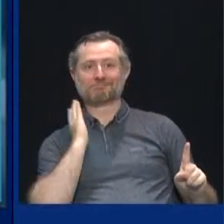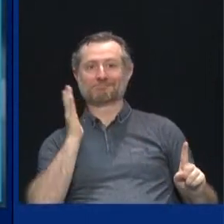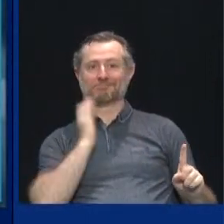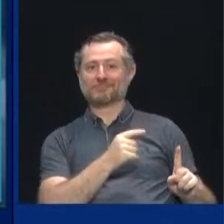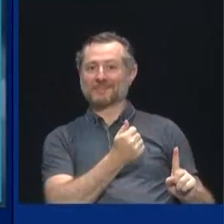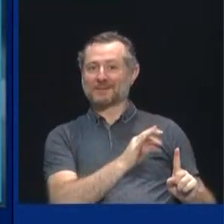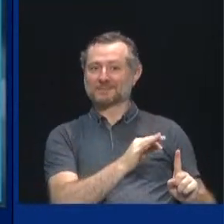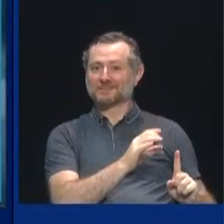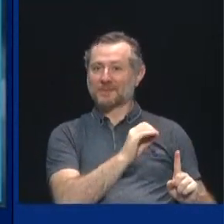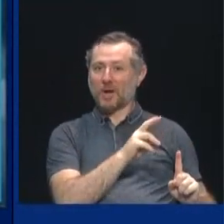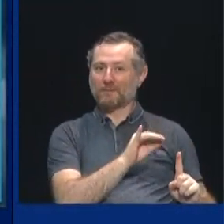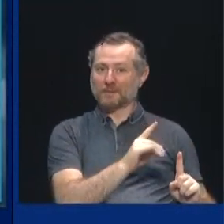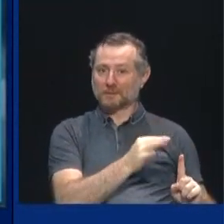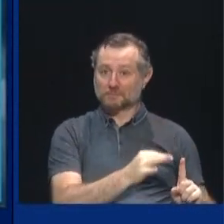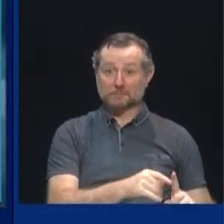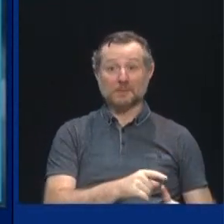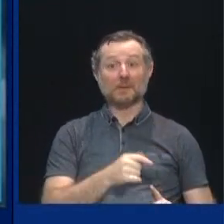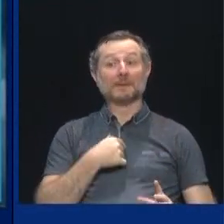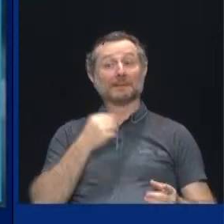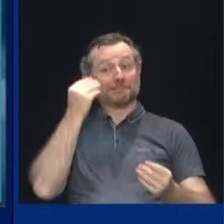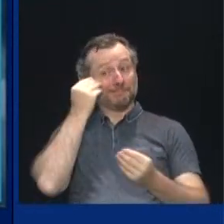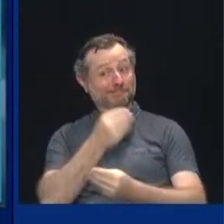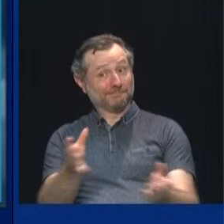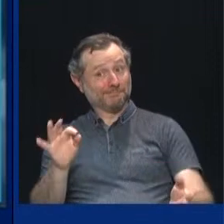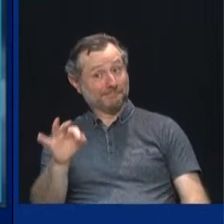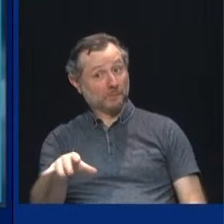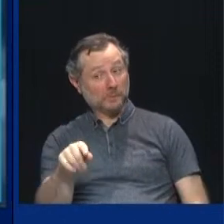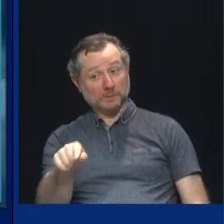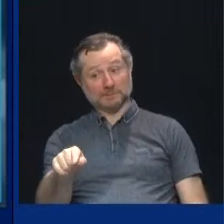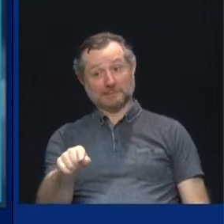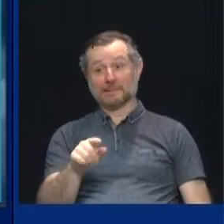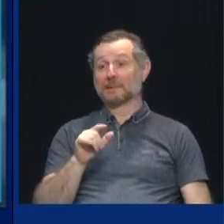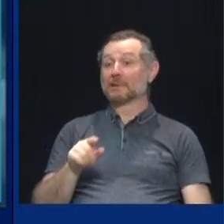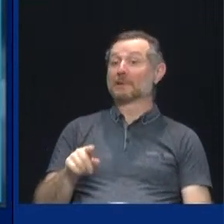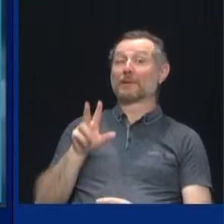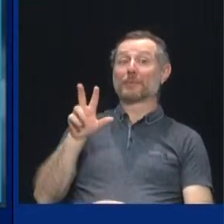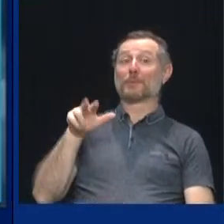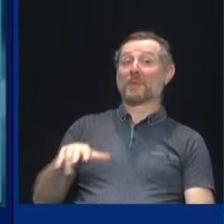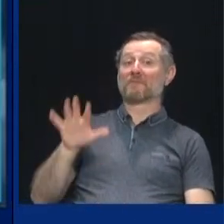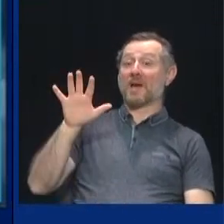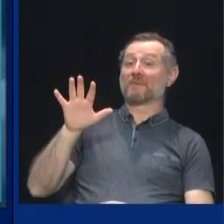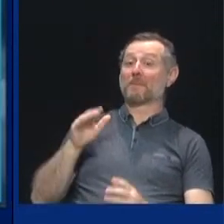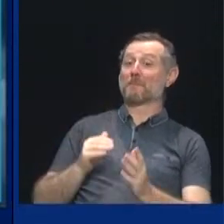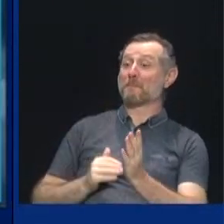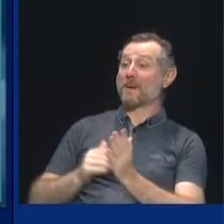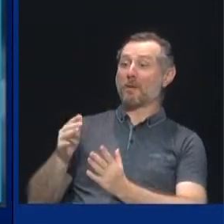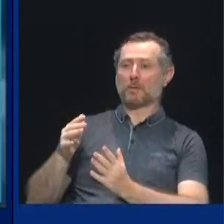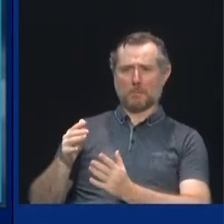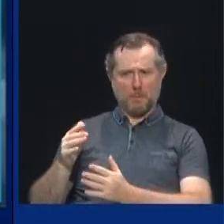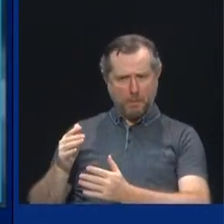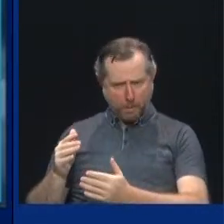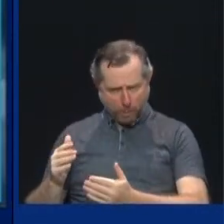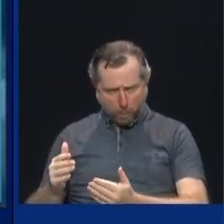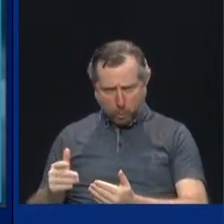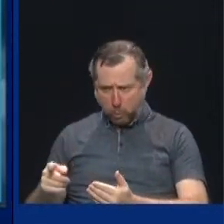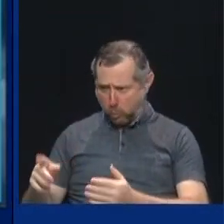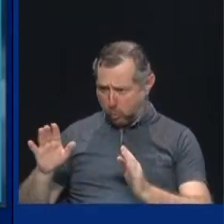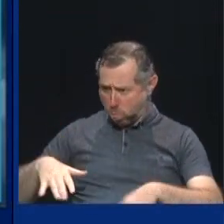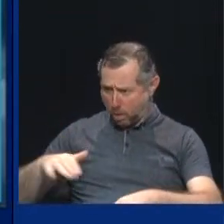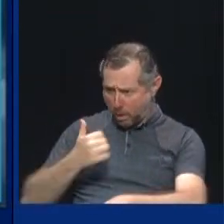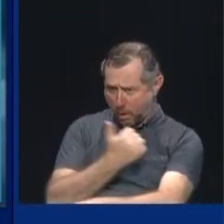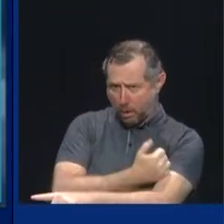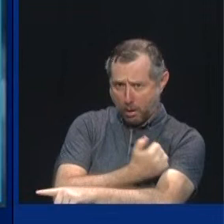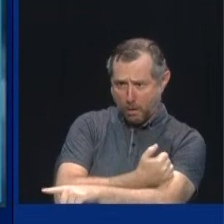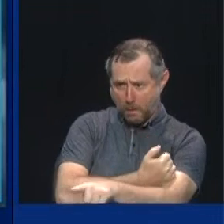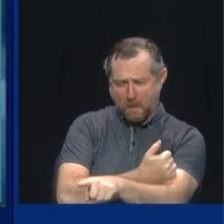you put that variant together with 3.5 million people, that spells spread